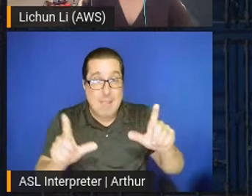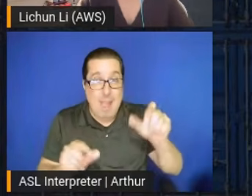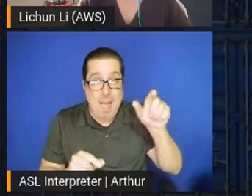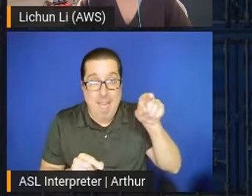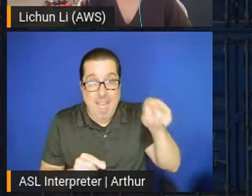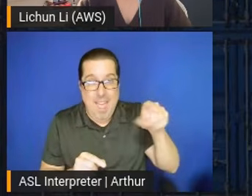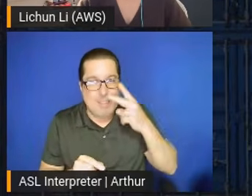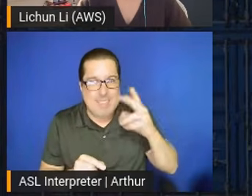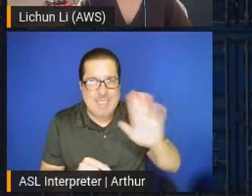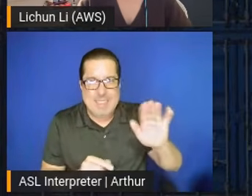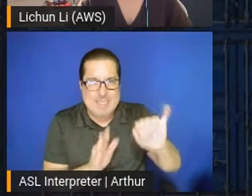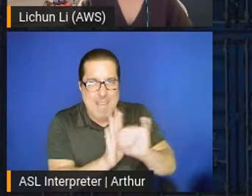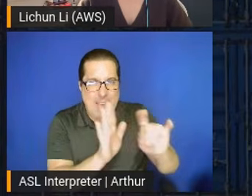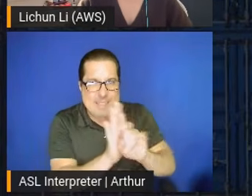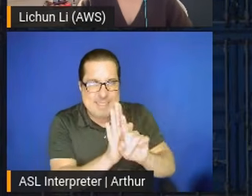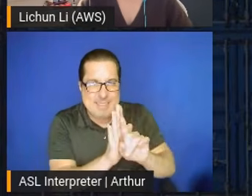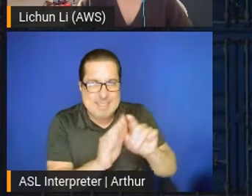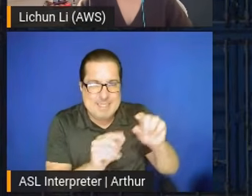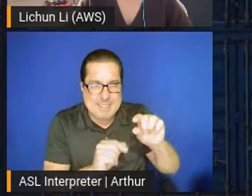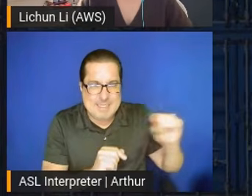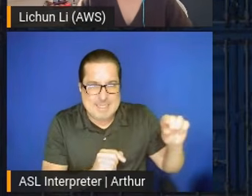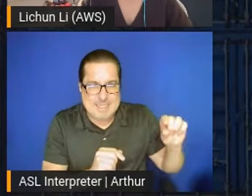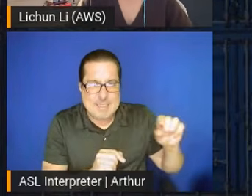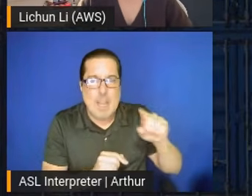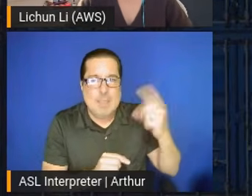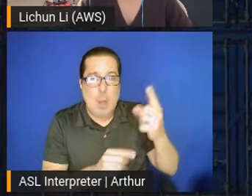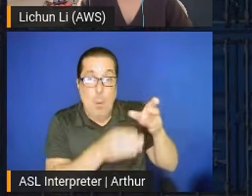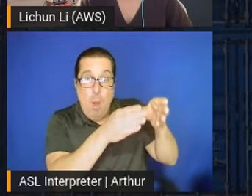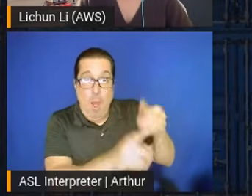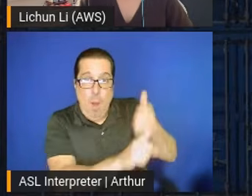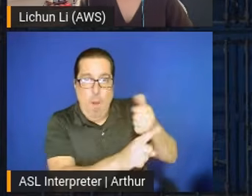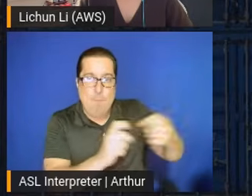So that's, someone from AWS.